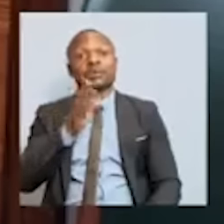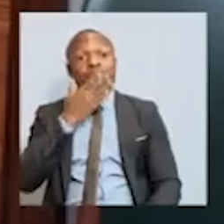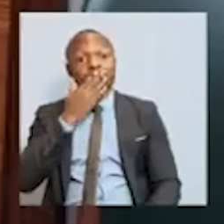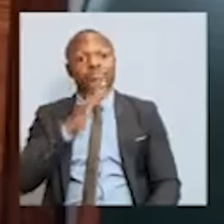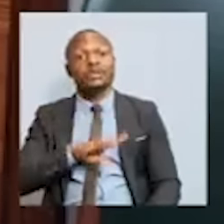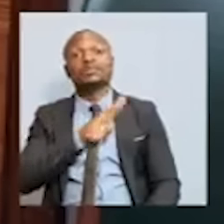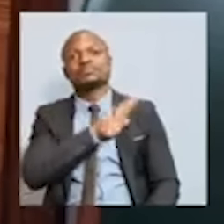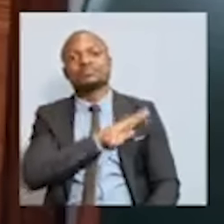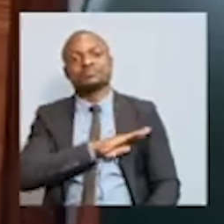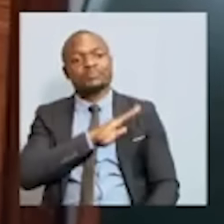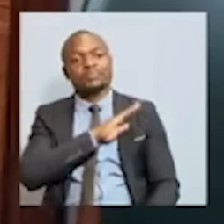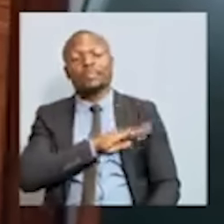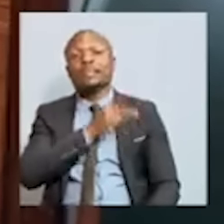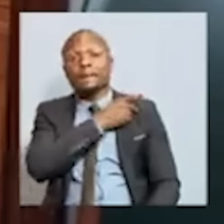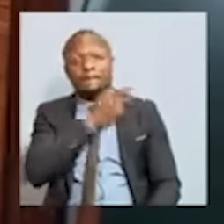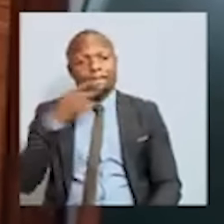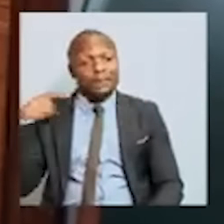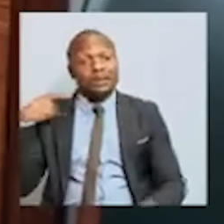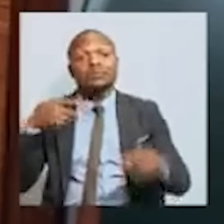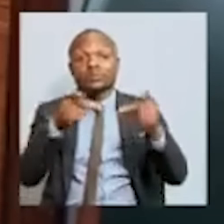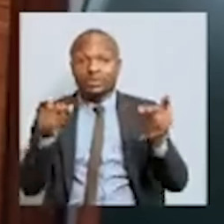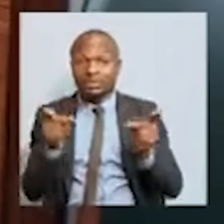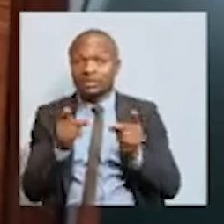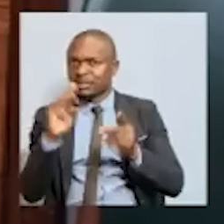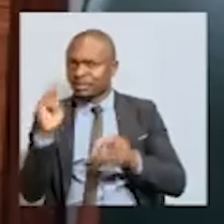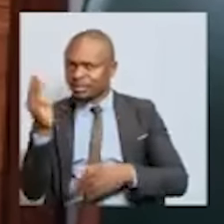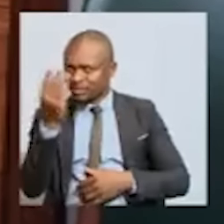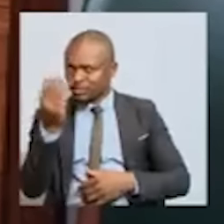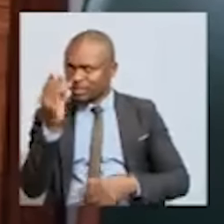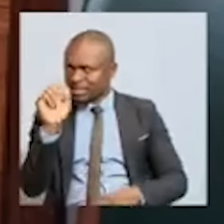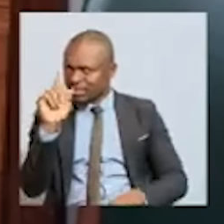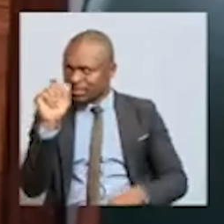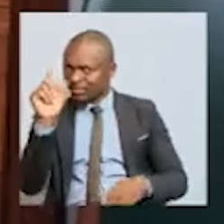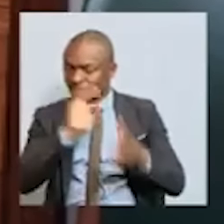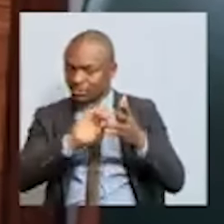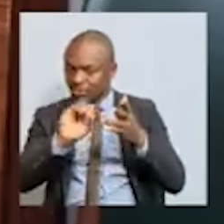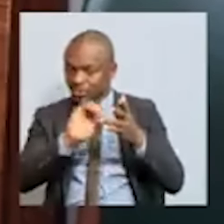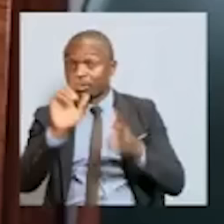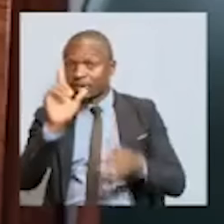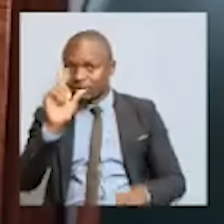behavior on Parliament precincts on Wednesday, 11th